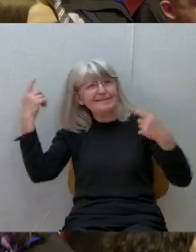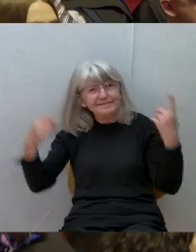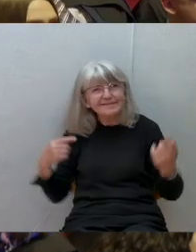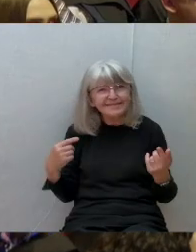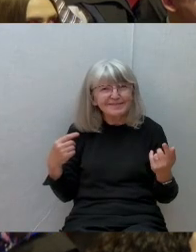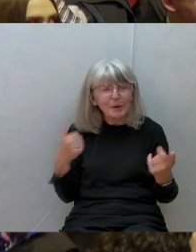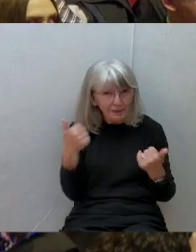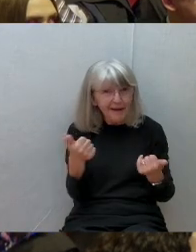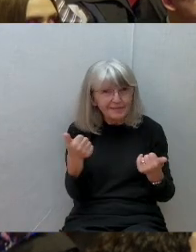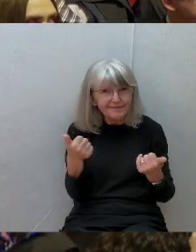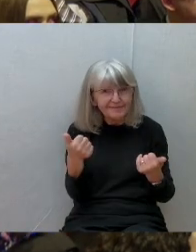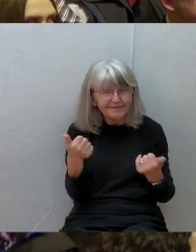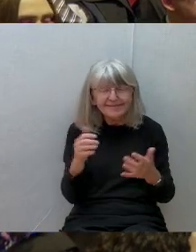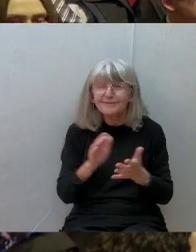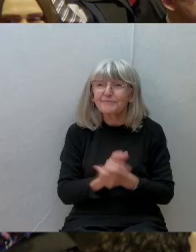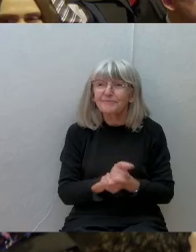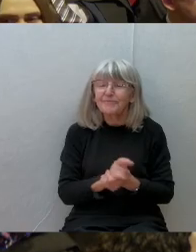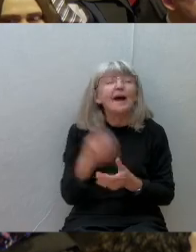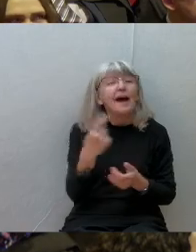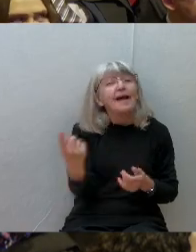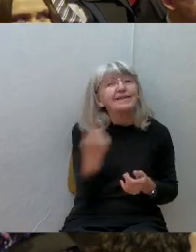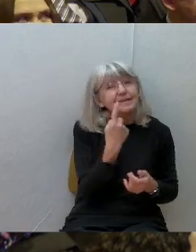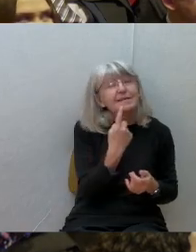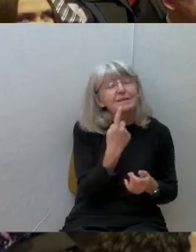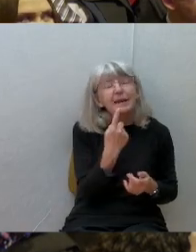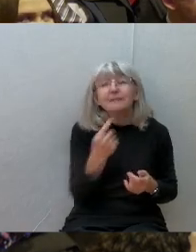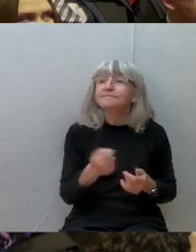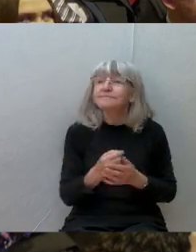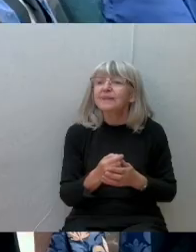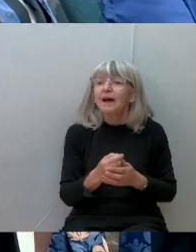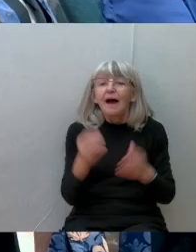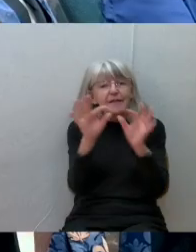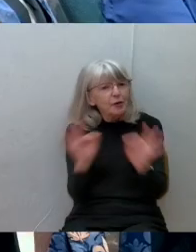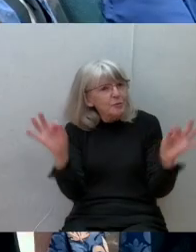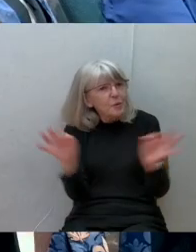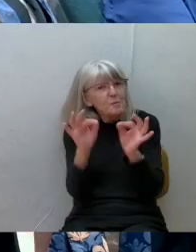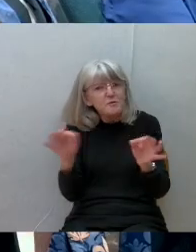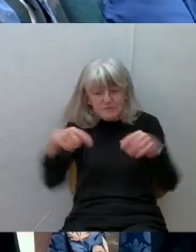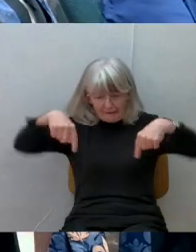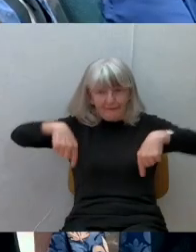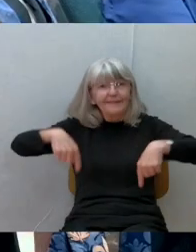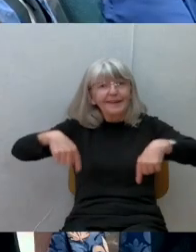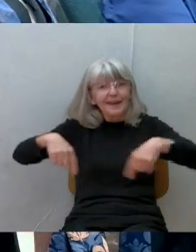I've been told that the loudest concert in this hall was